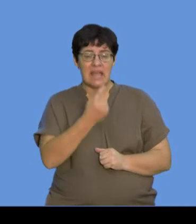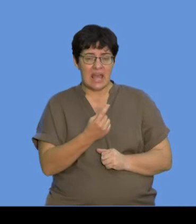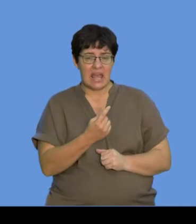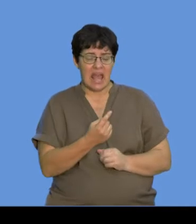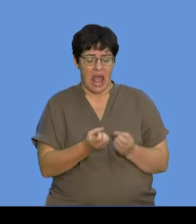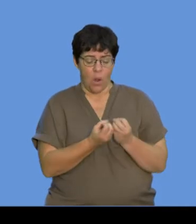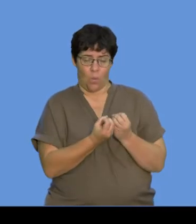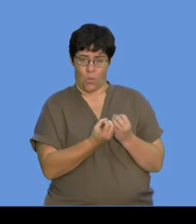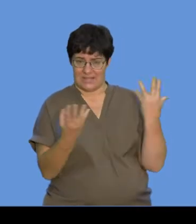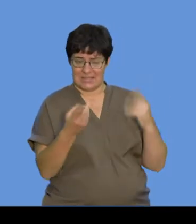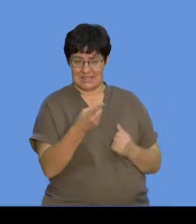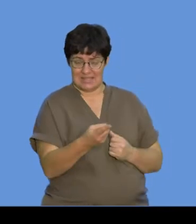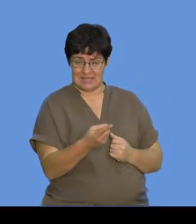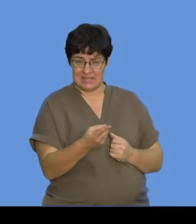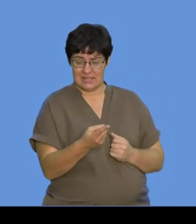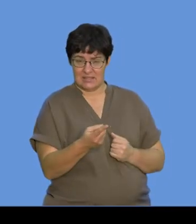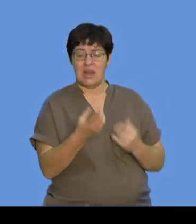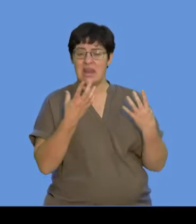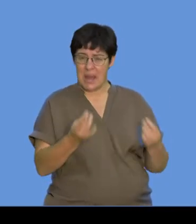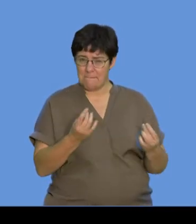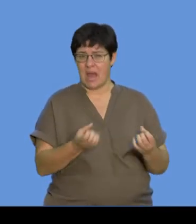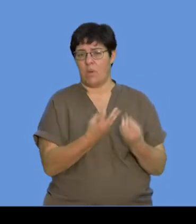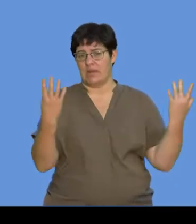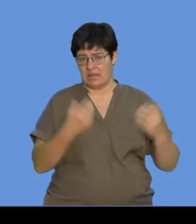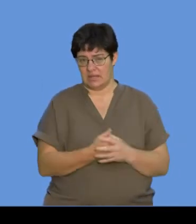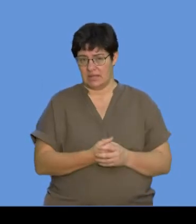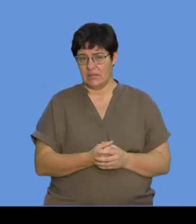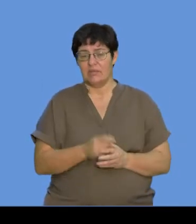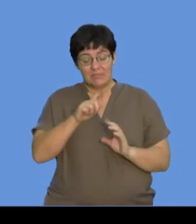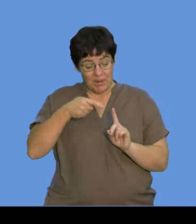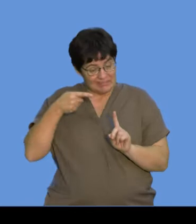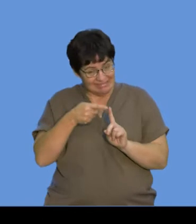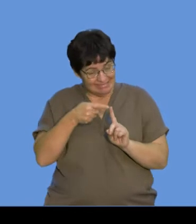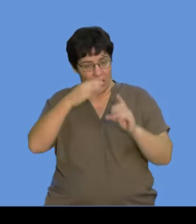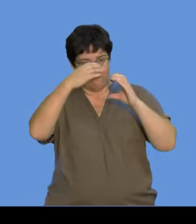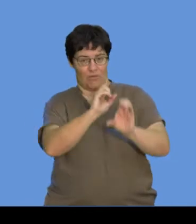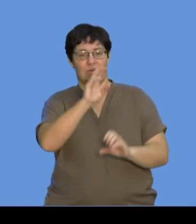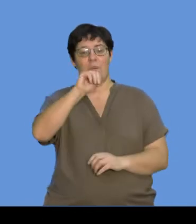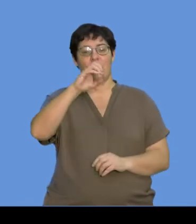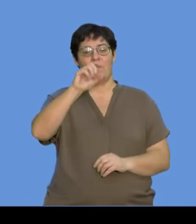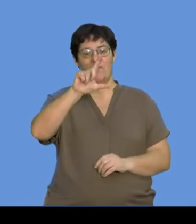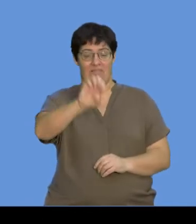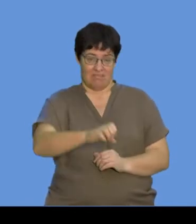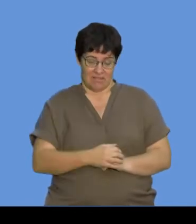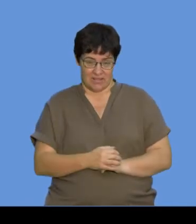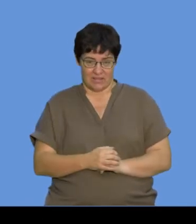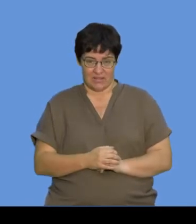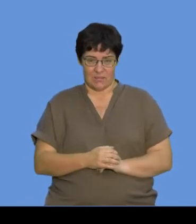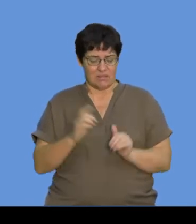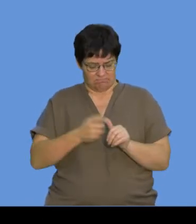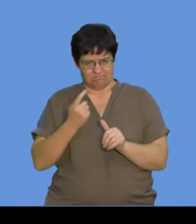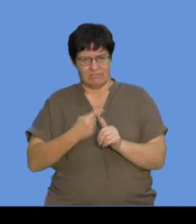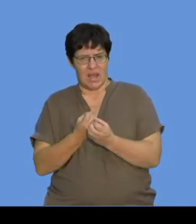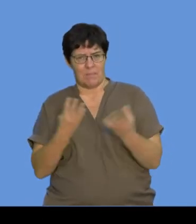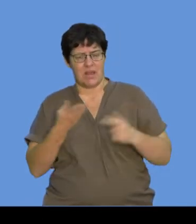Is it about the numbers? Yes, indeed, it is about the mole. So the mole is actually the quantity that we